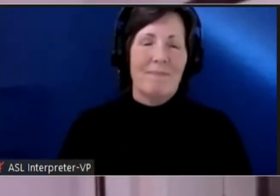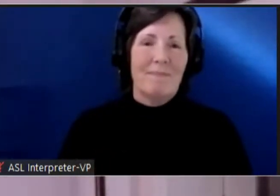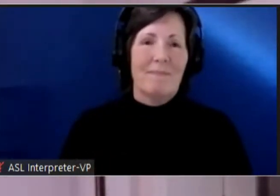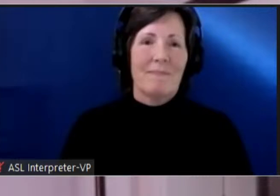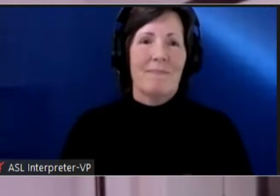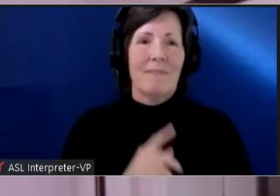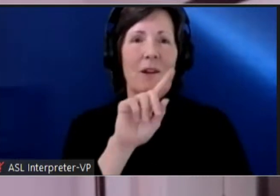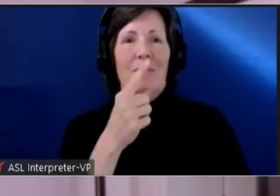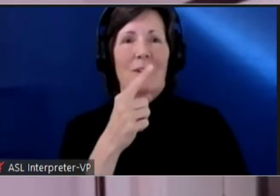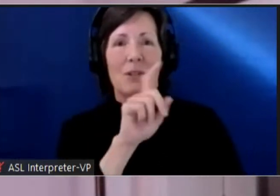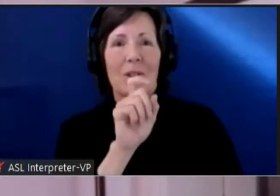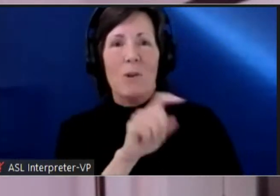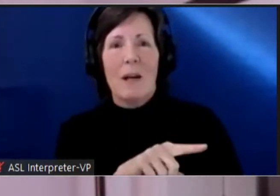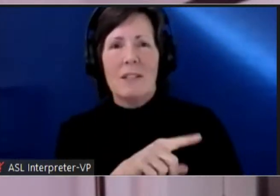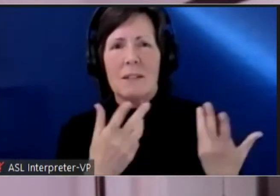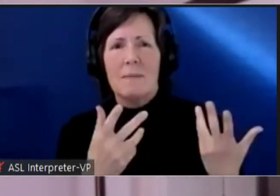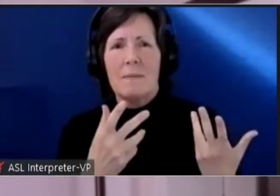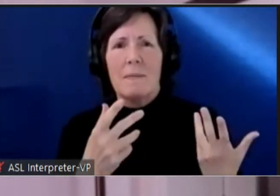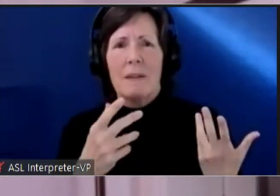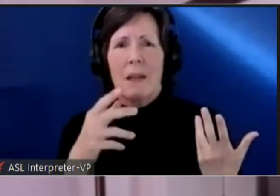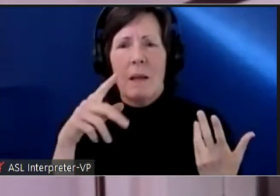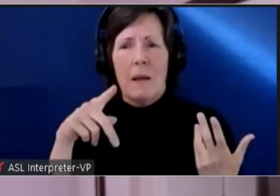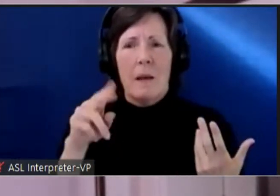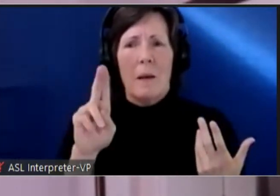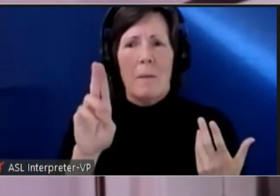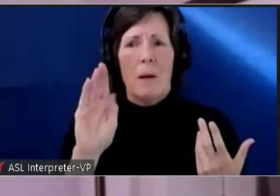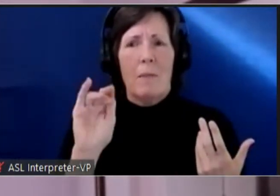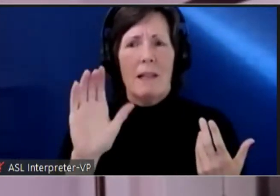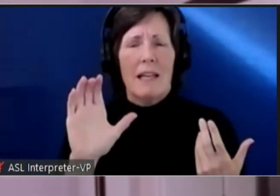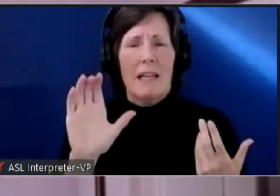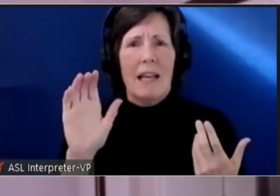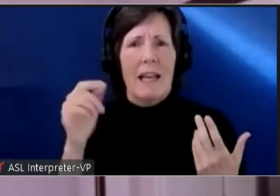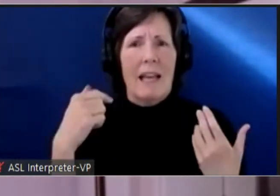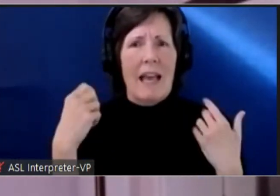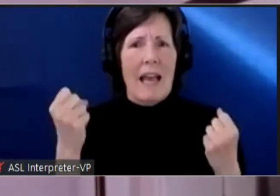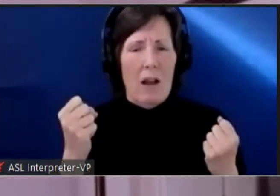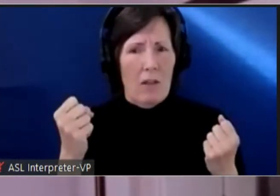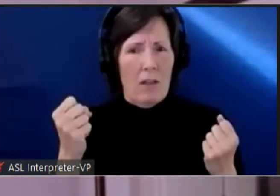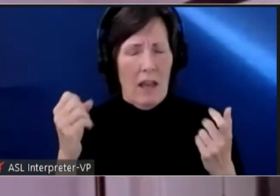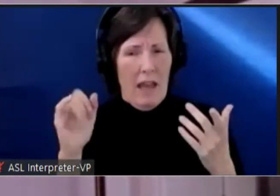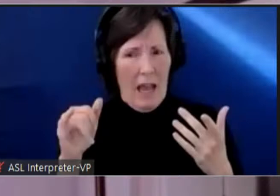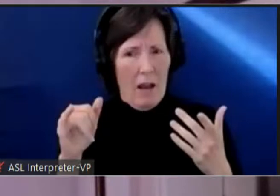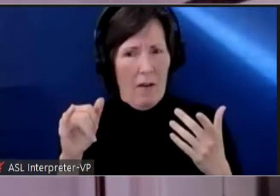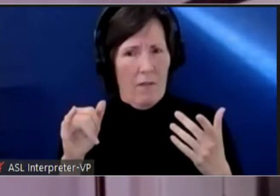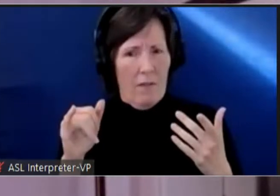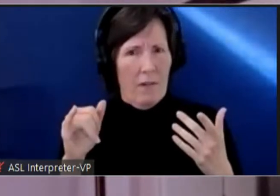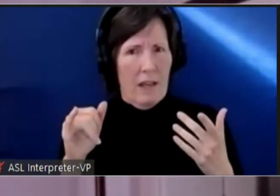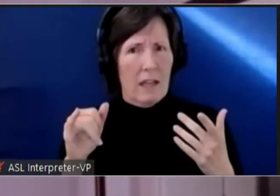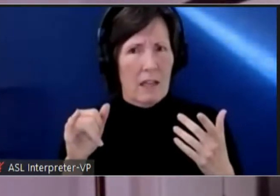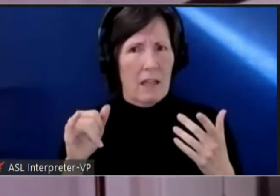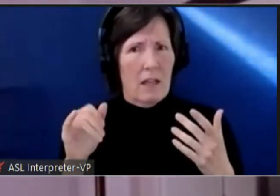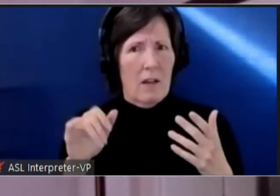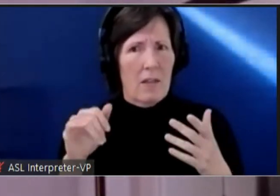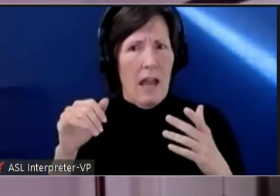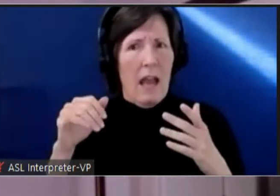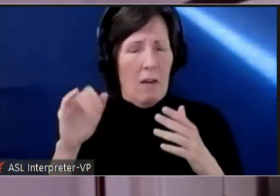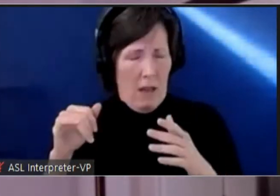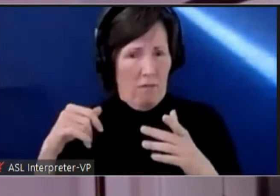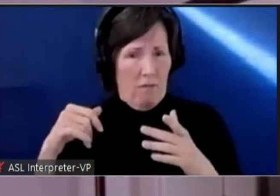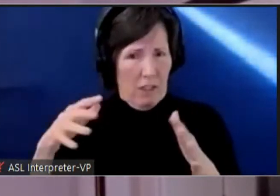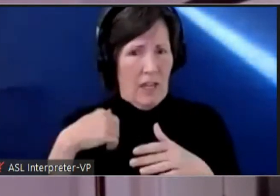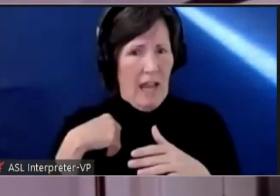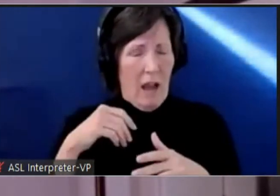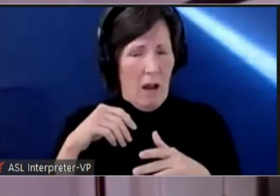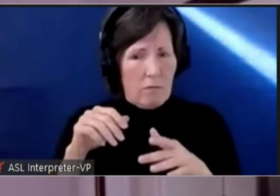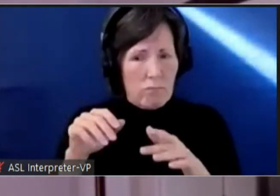have, is public health sending COVID-19 samples locally for genomic sequencing, and have